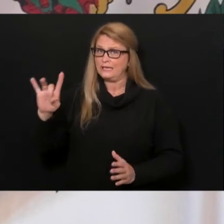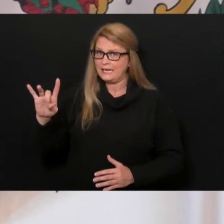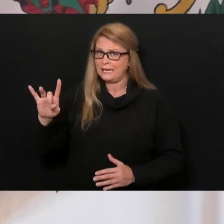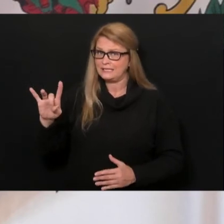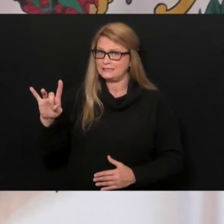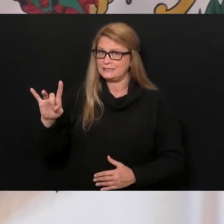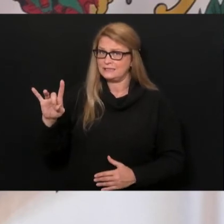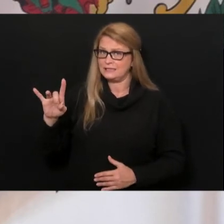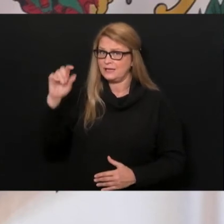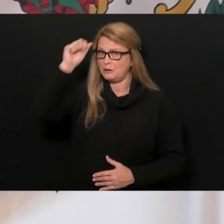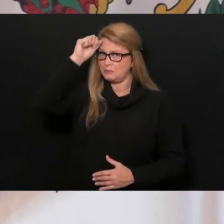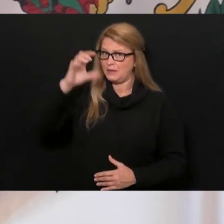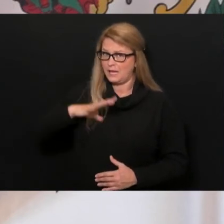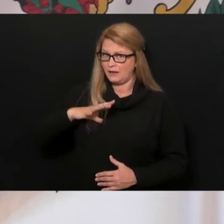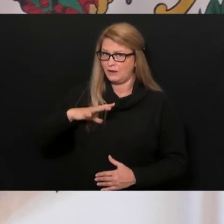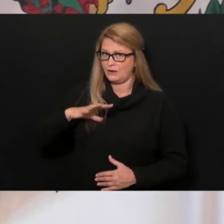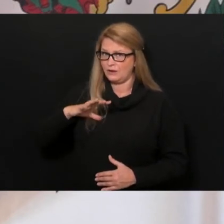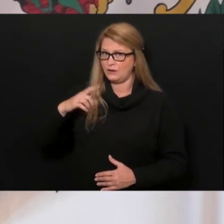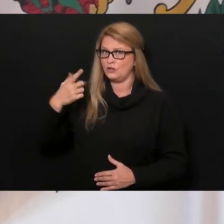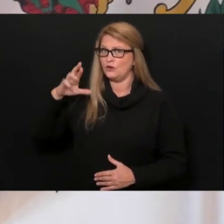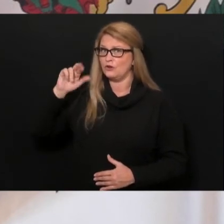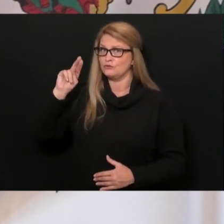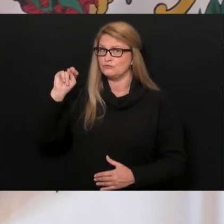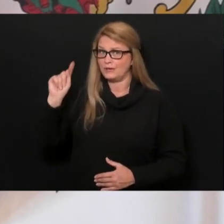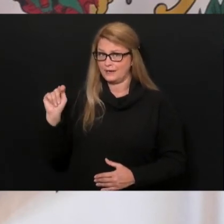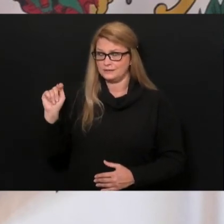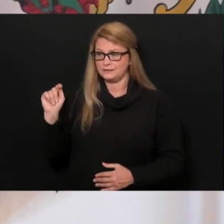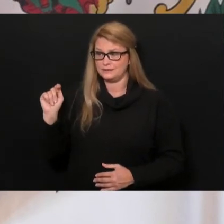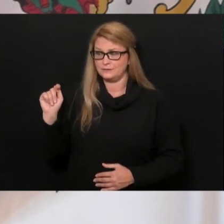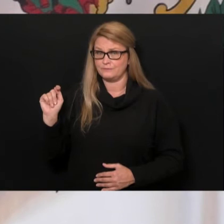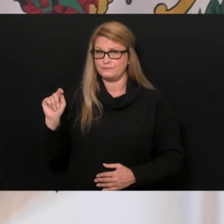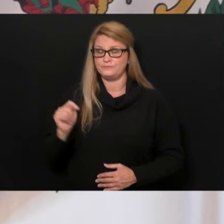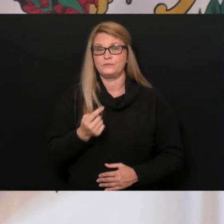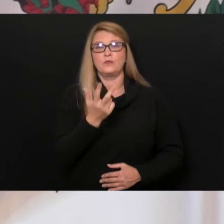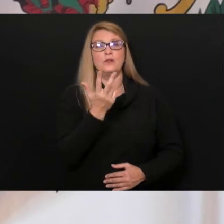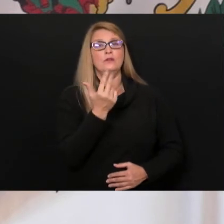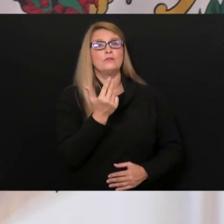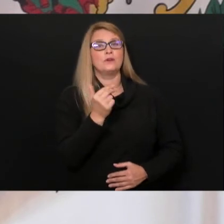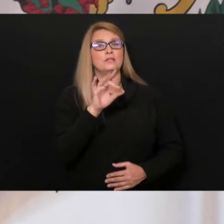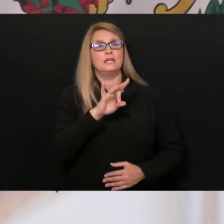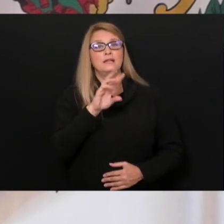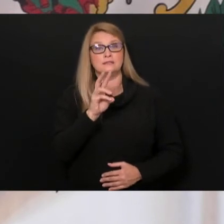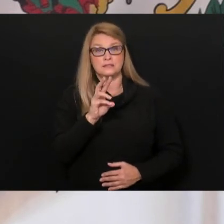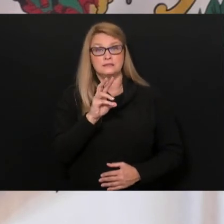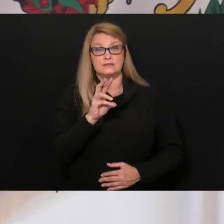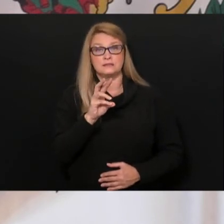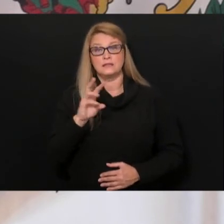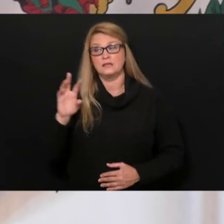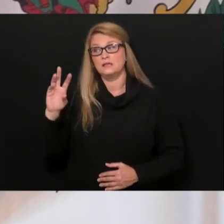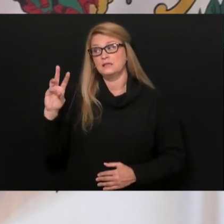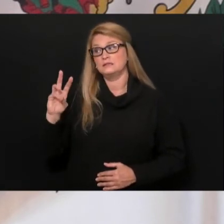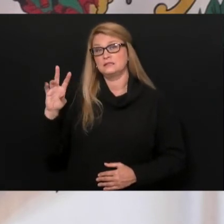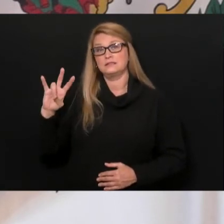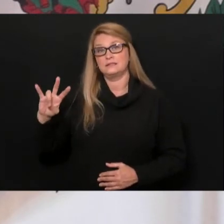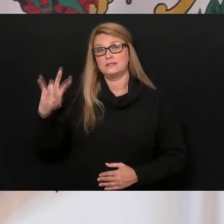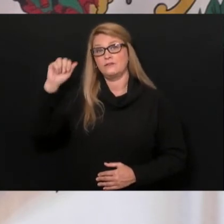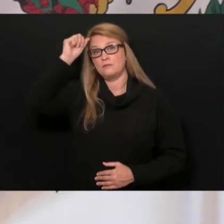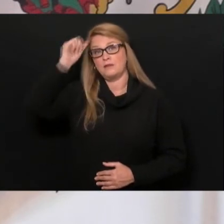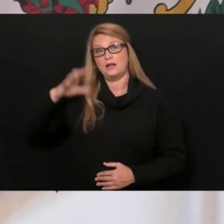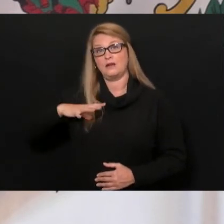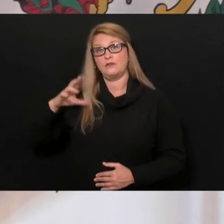28-year-old male from Grant County. Our 1,386th death is a 67-year-old male